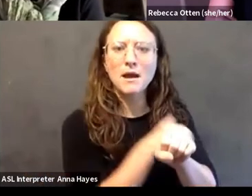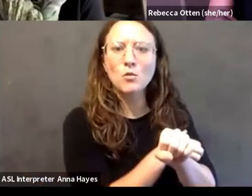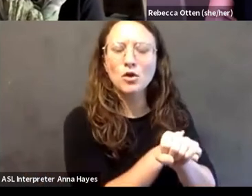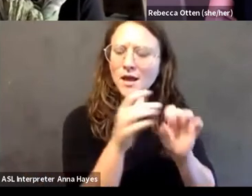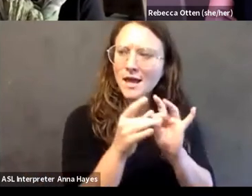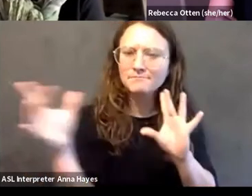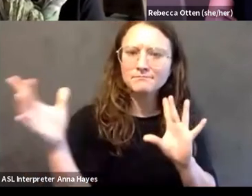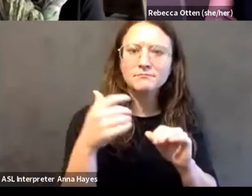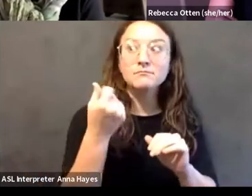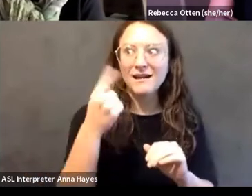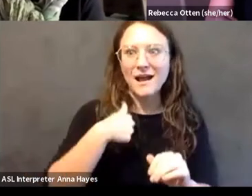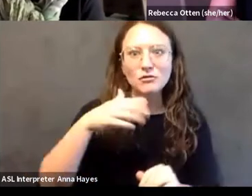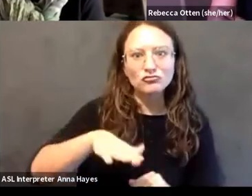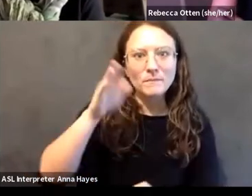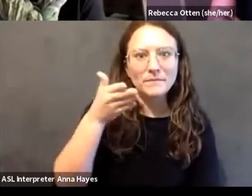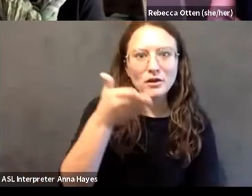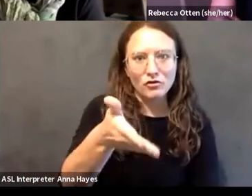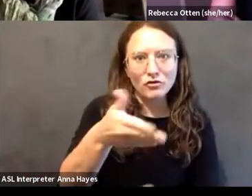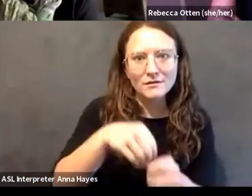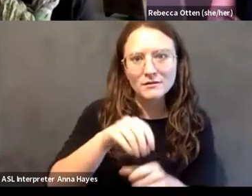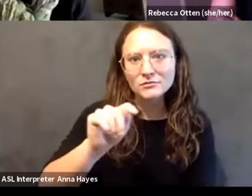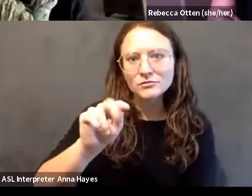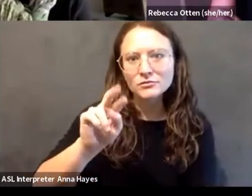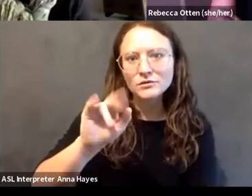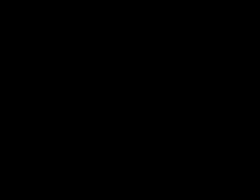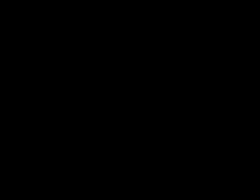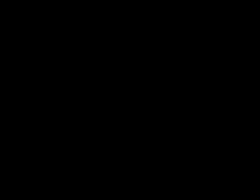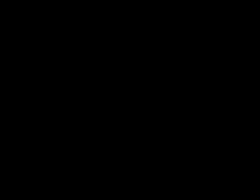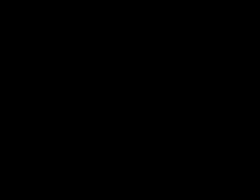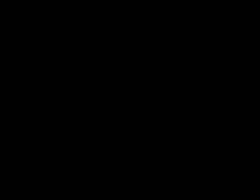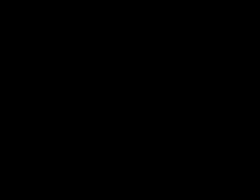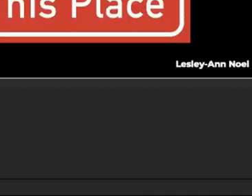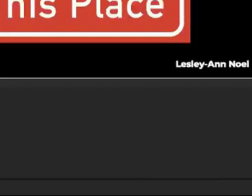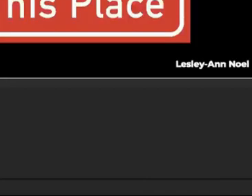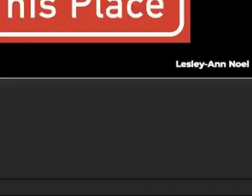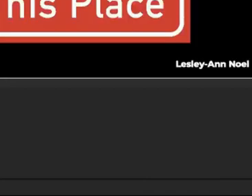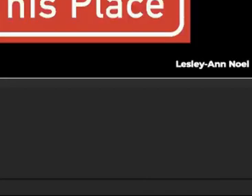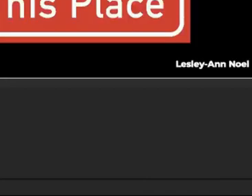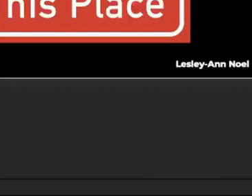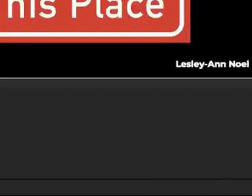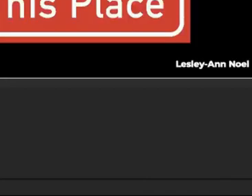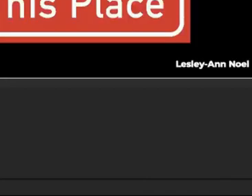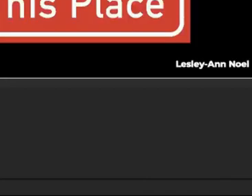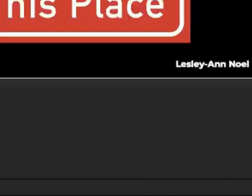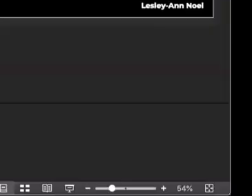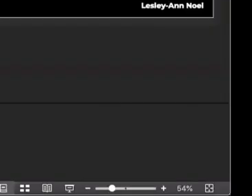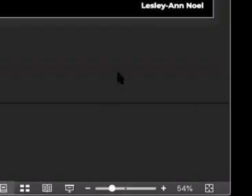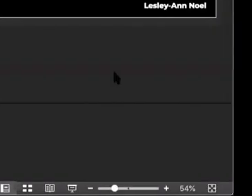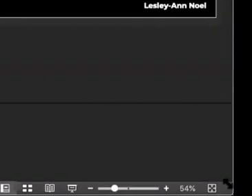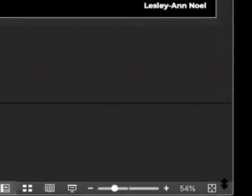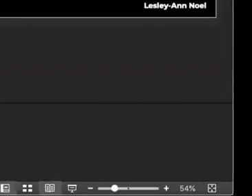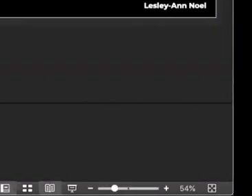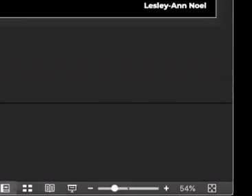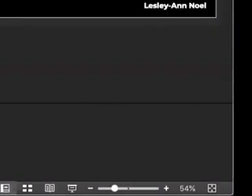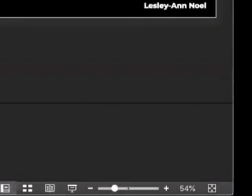that I grew up in Trinidad. So I'm also going to start sharing my screen. All right, and let me put it